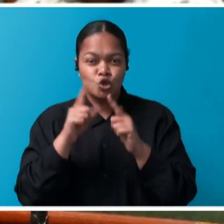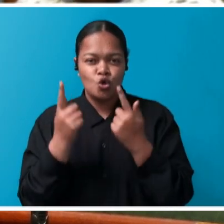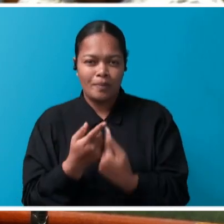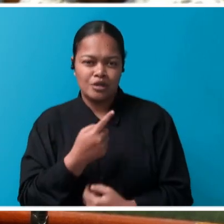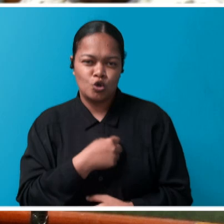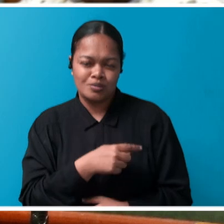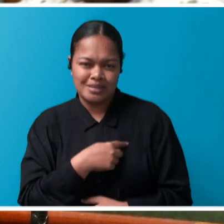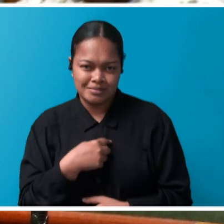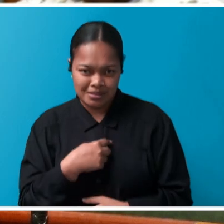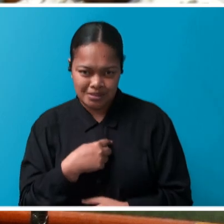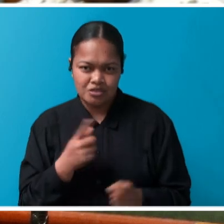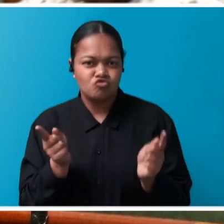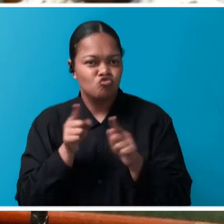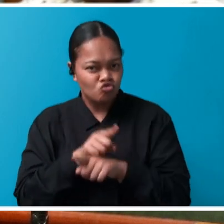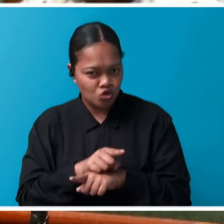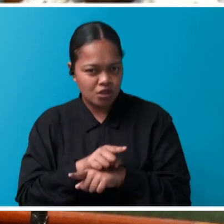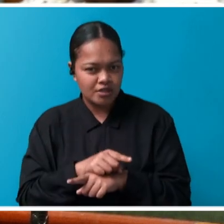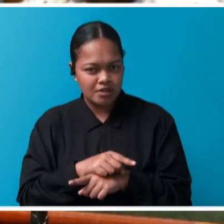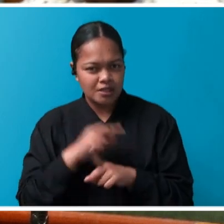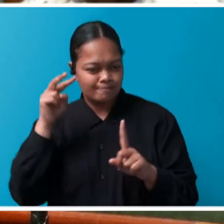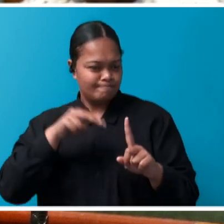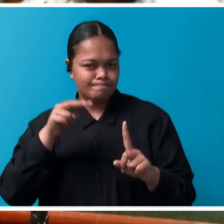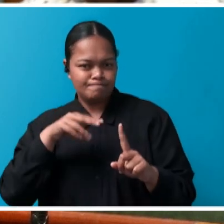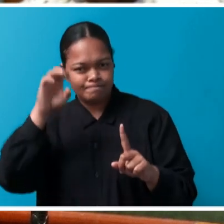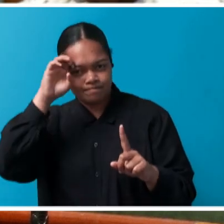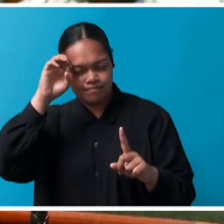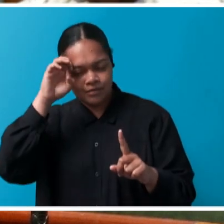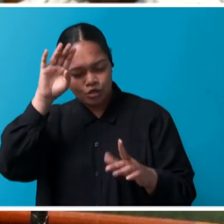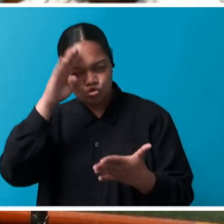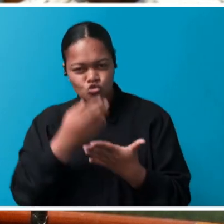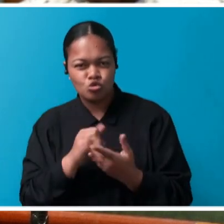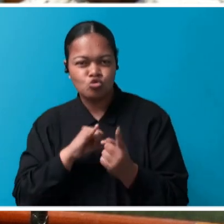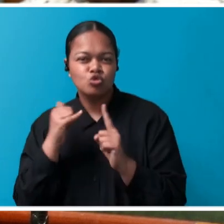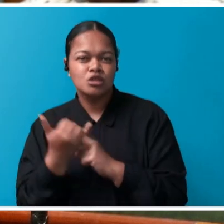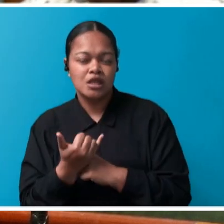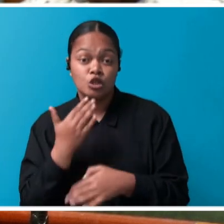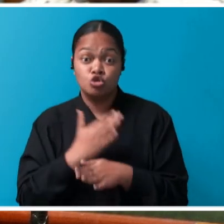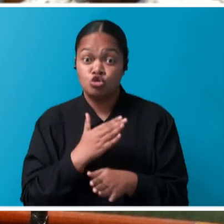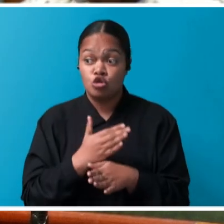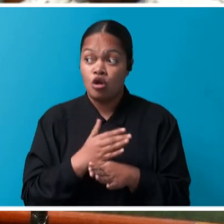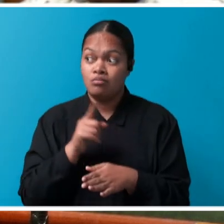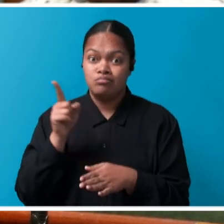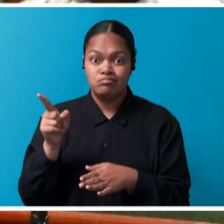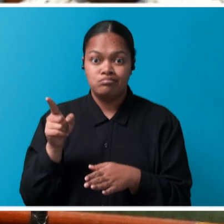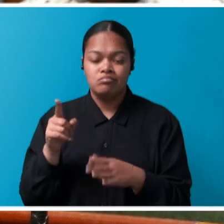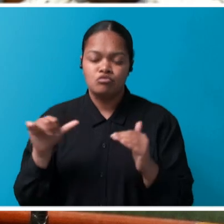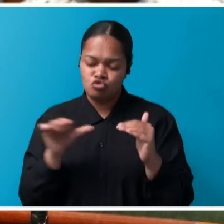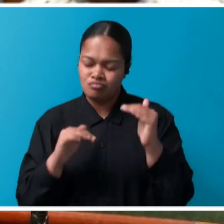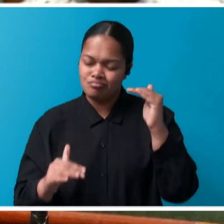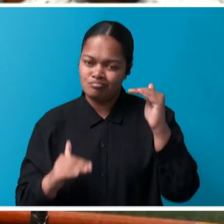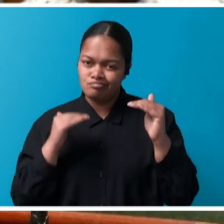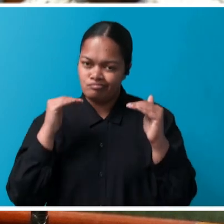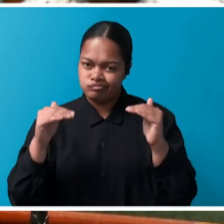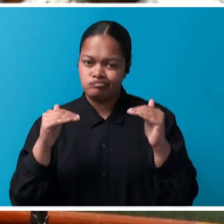commitments. Change in the expectation of the students, society, and the job market, and that the current curriculum